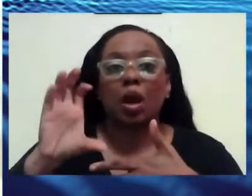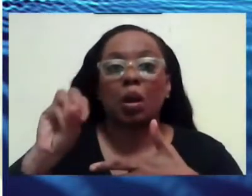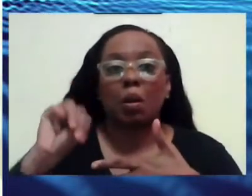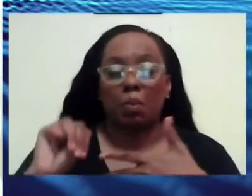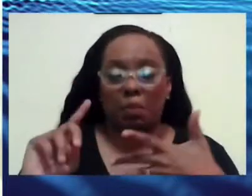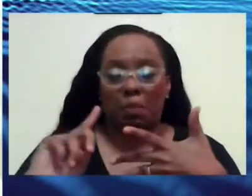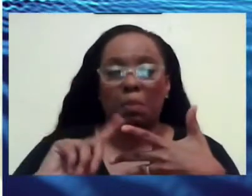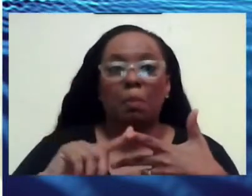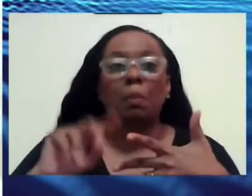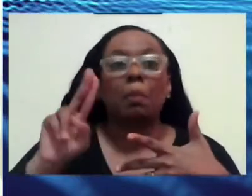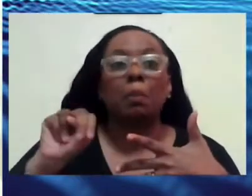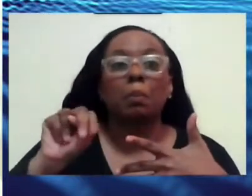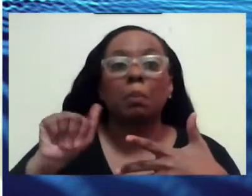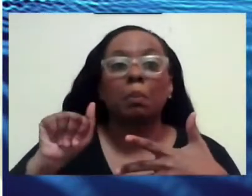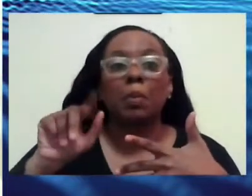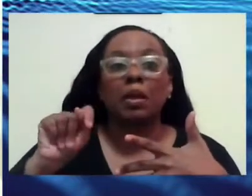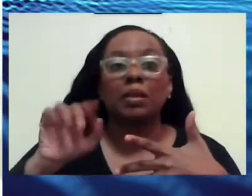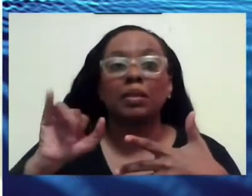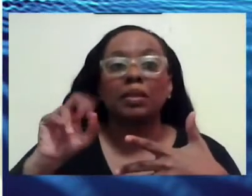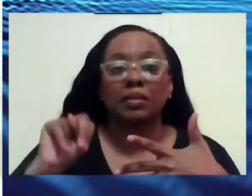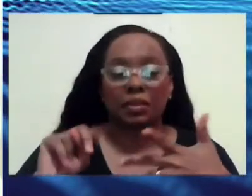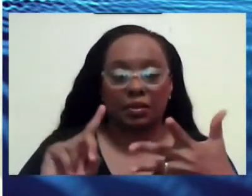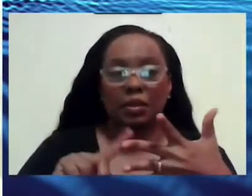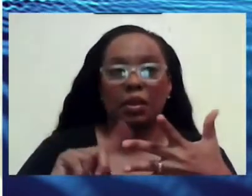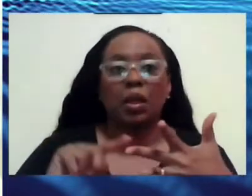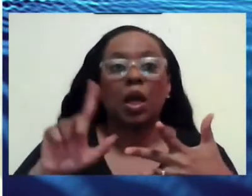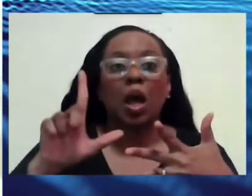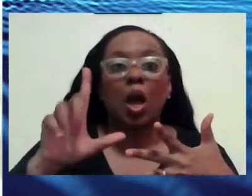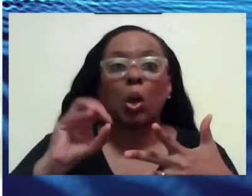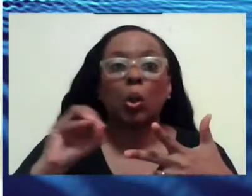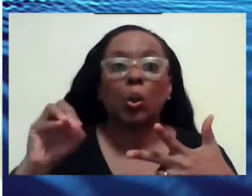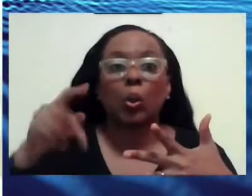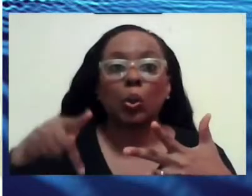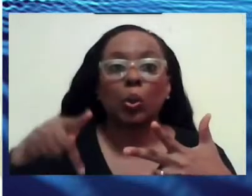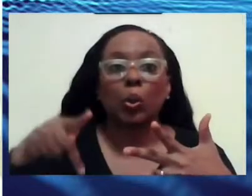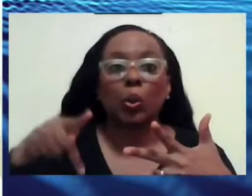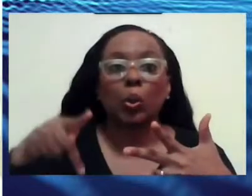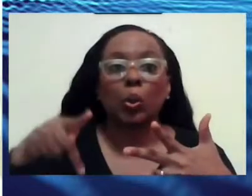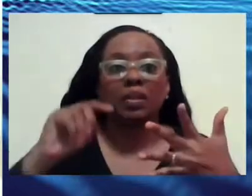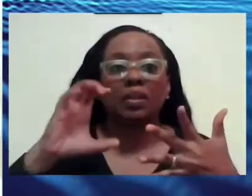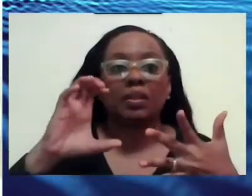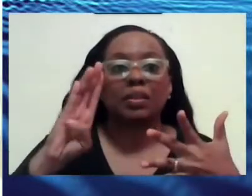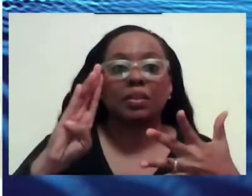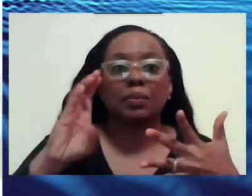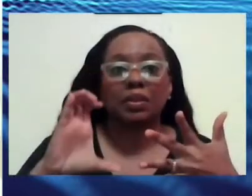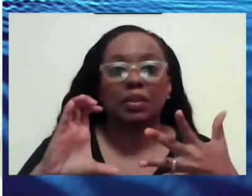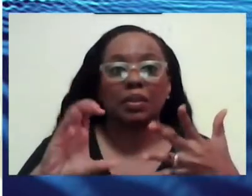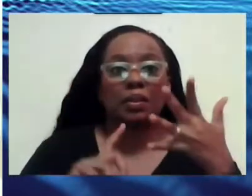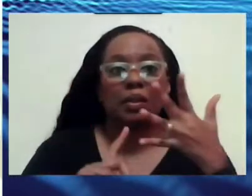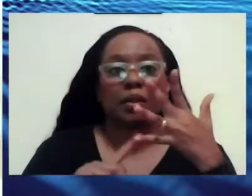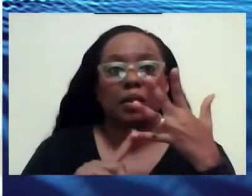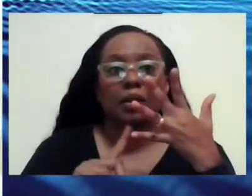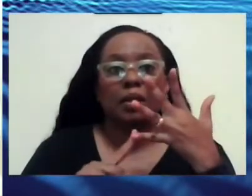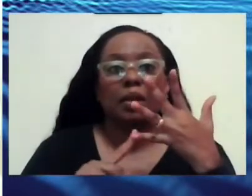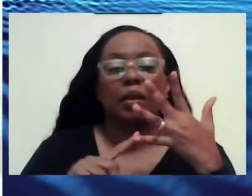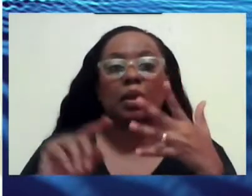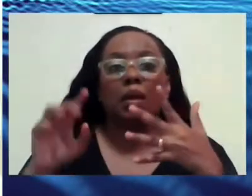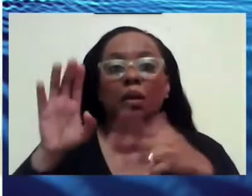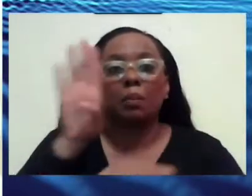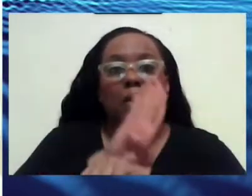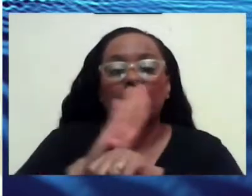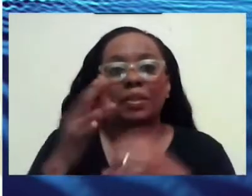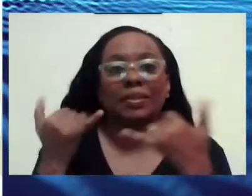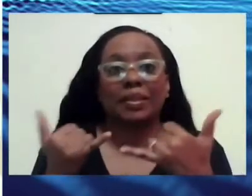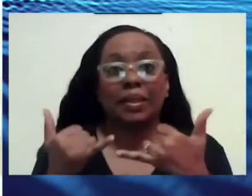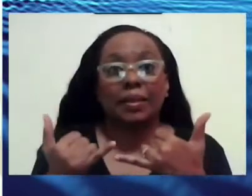Allen from The Nation newspaper, Kerry Gooding from Loop, Ryan Broom from CBC, and Randy Bennett from Barbados Today.